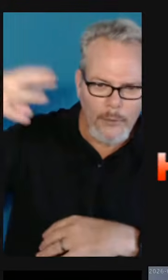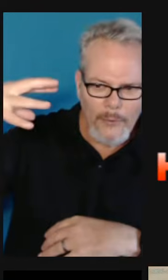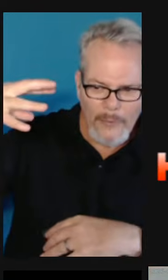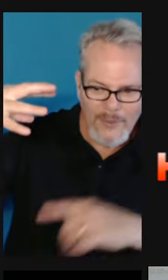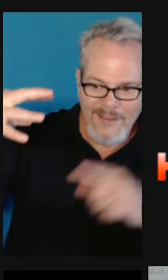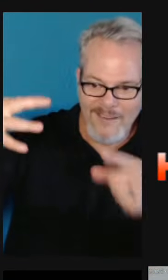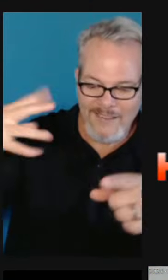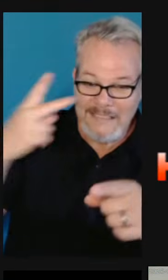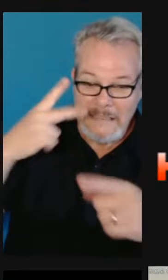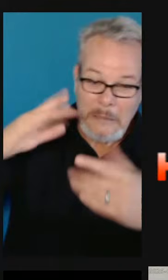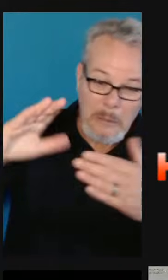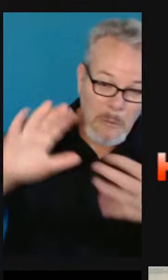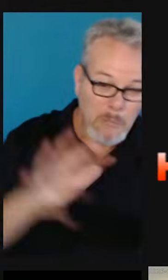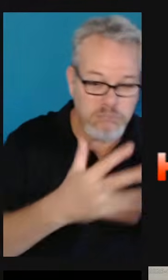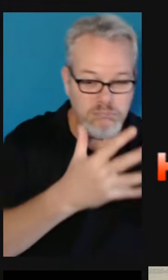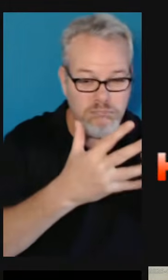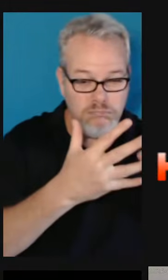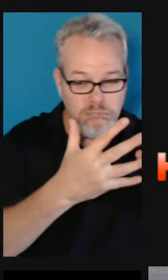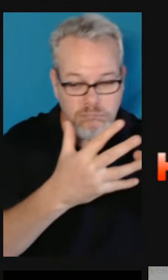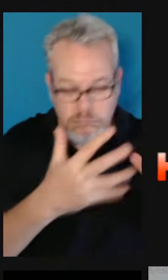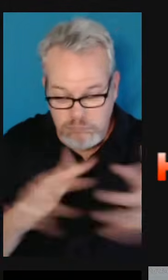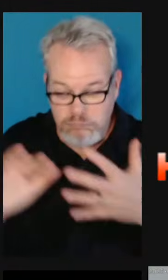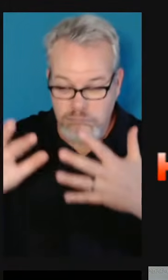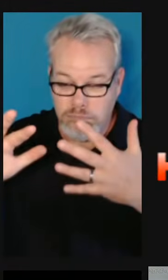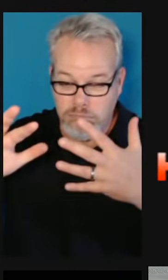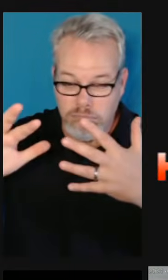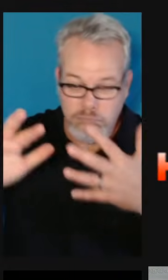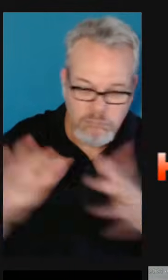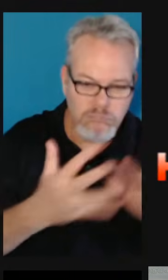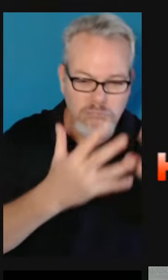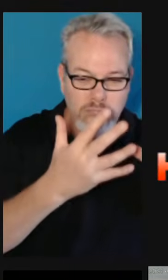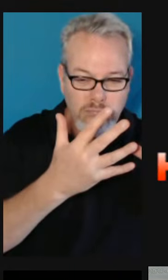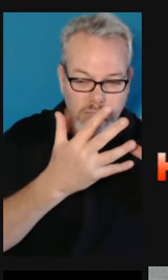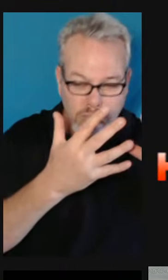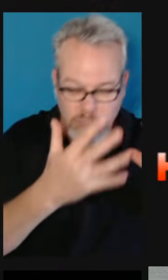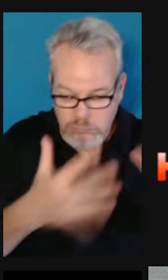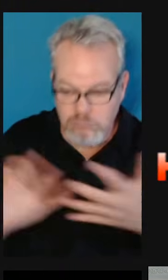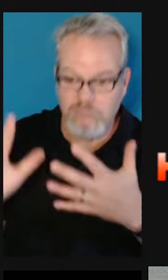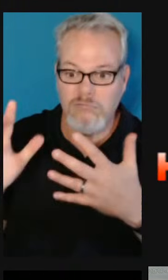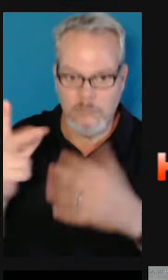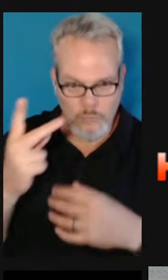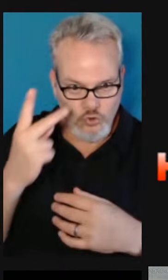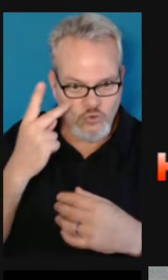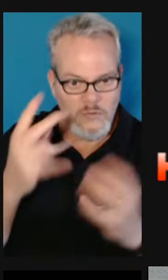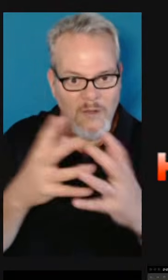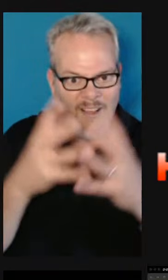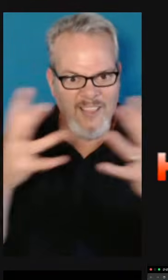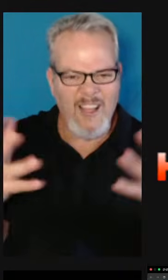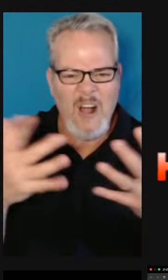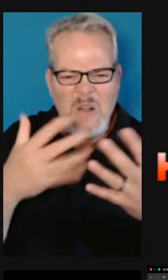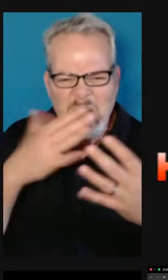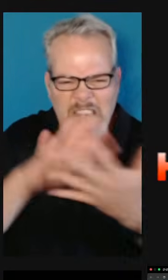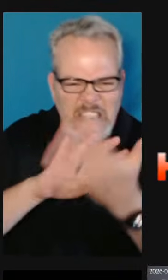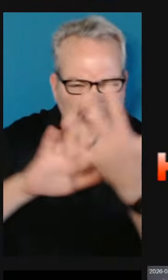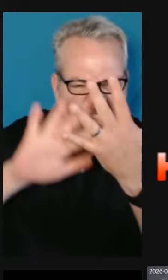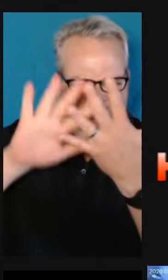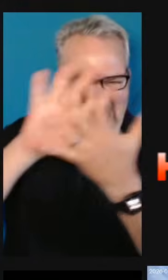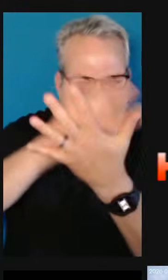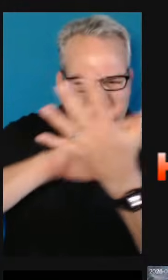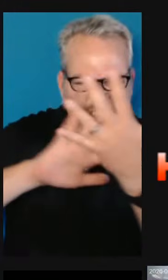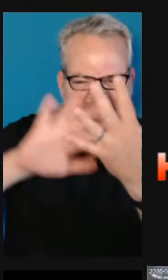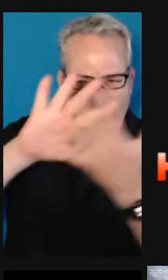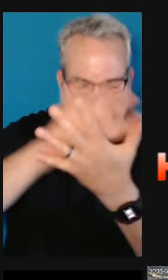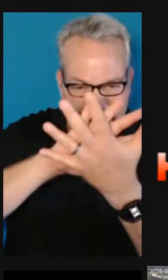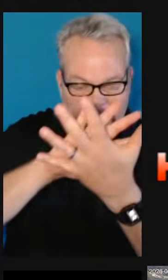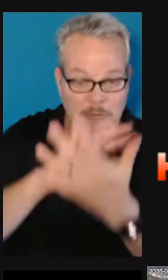screen, not so much away from it there. So you can see lots of bad visibility. And in fact, recently the live